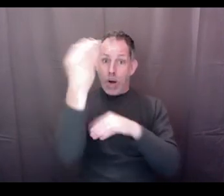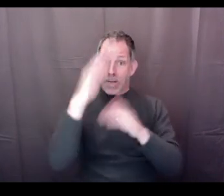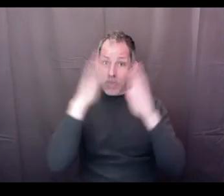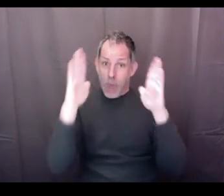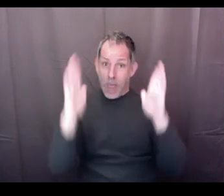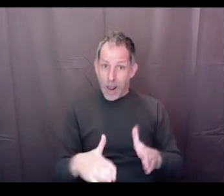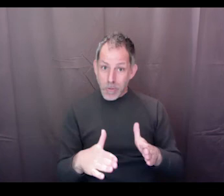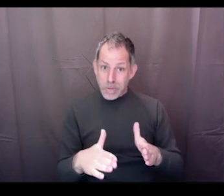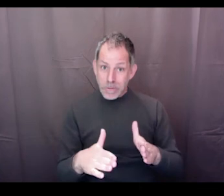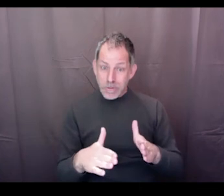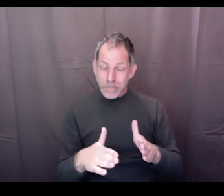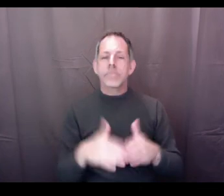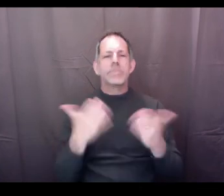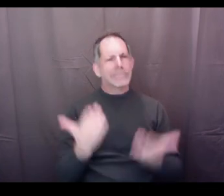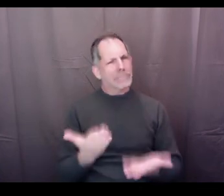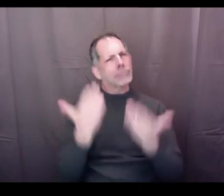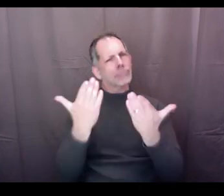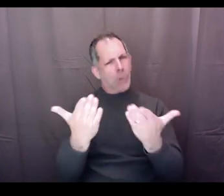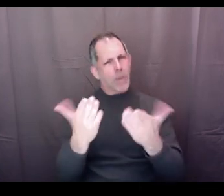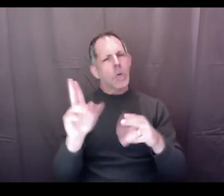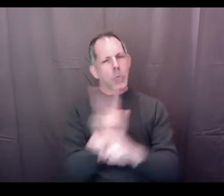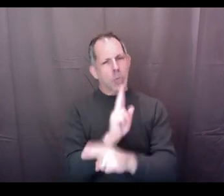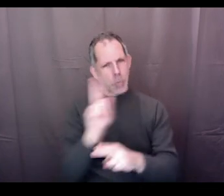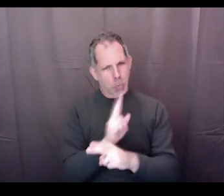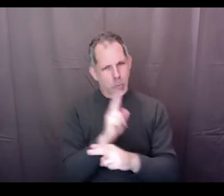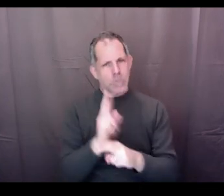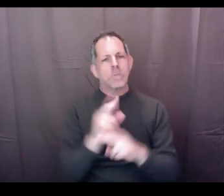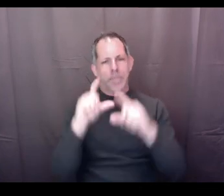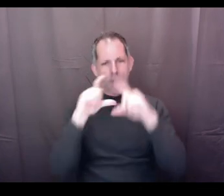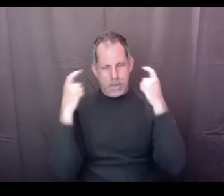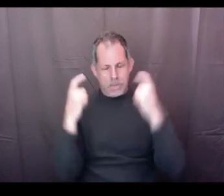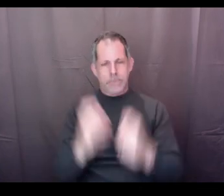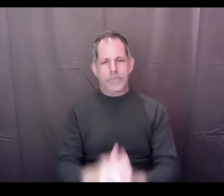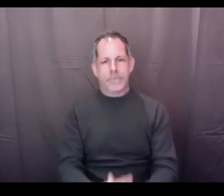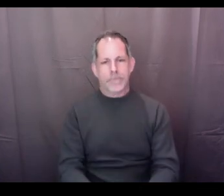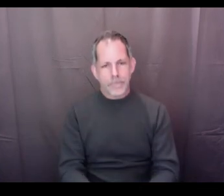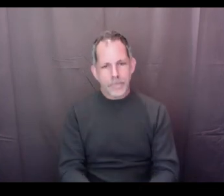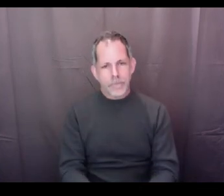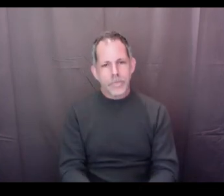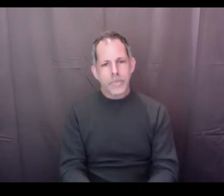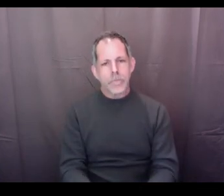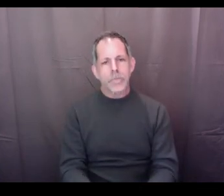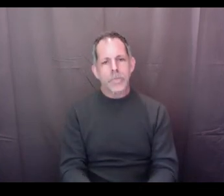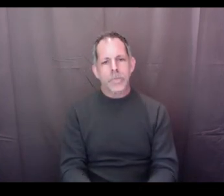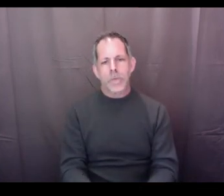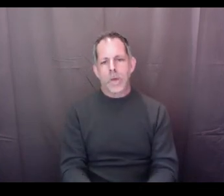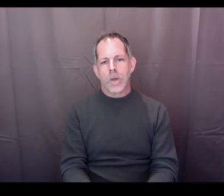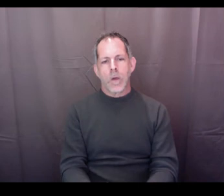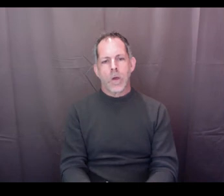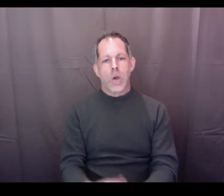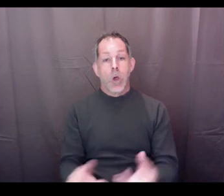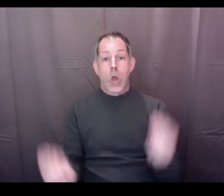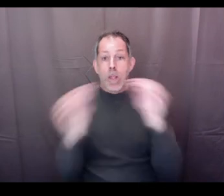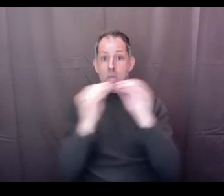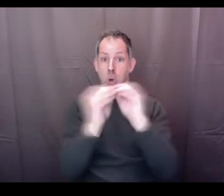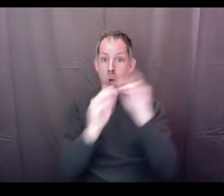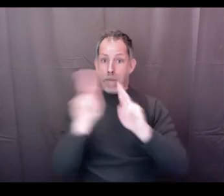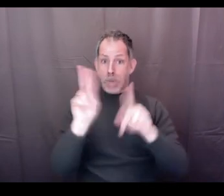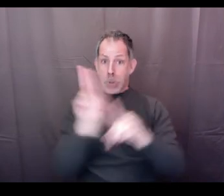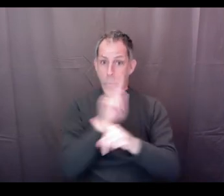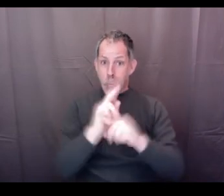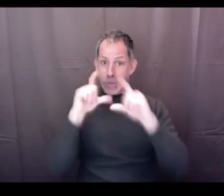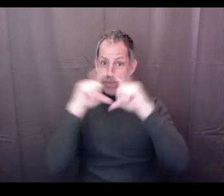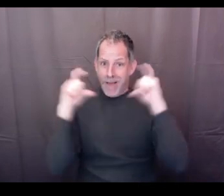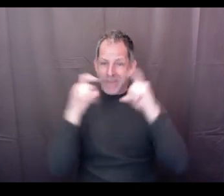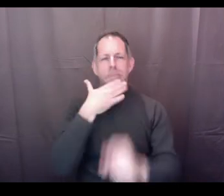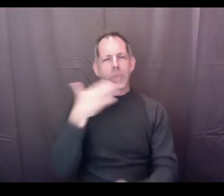And I think that's a should, not gee, it would be a good idea. We really want everyone to do